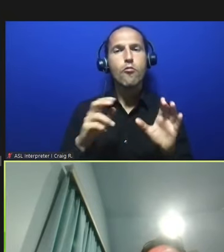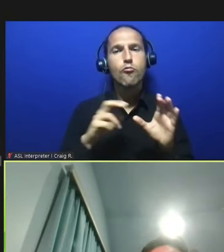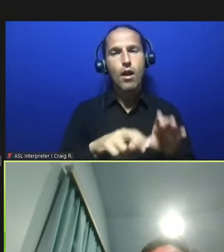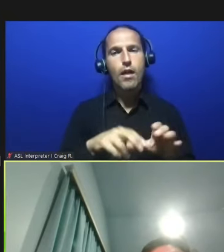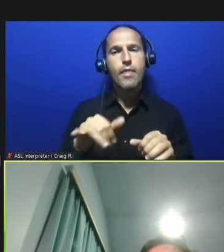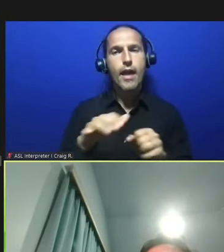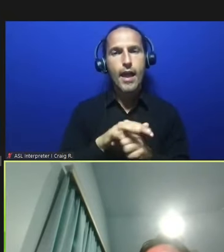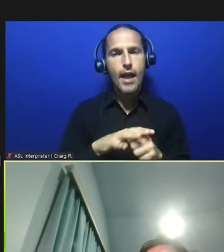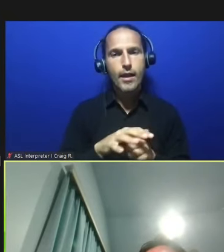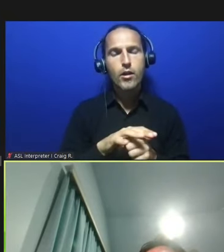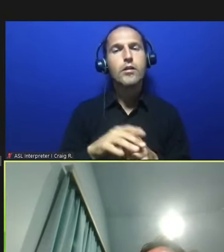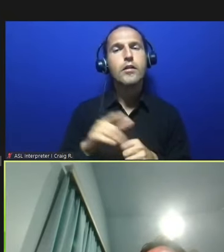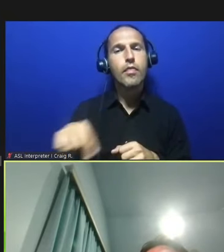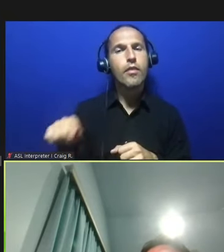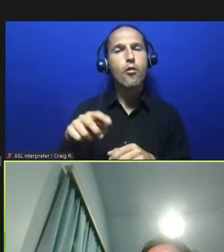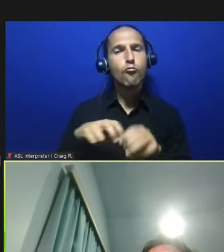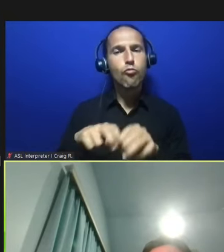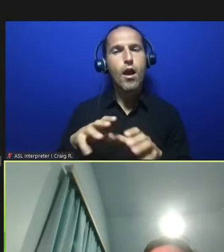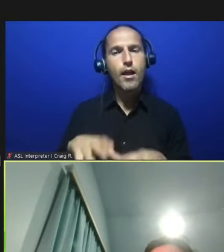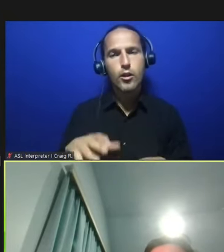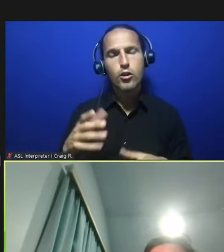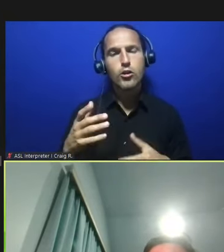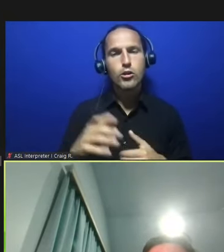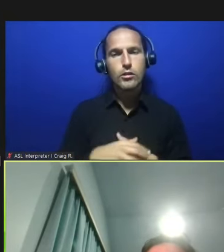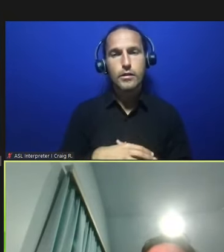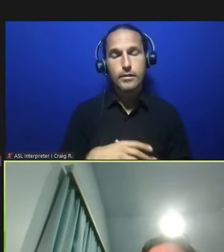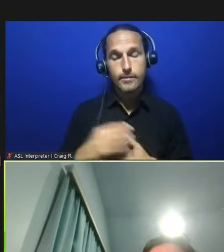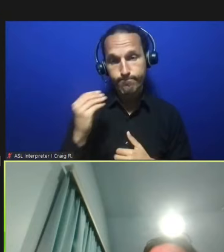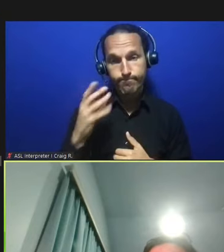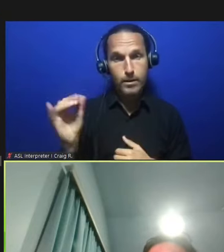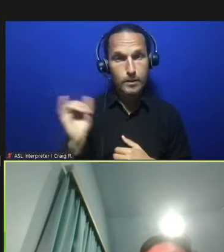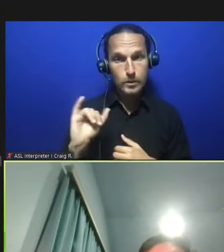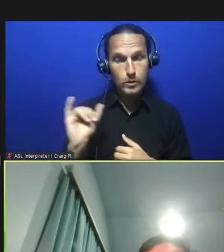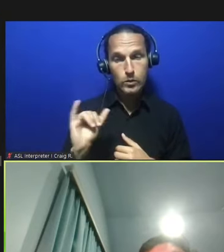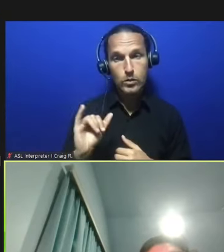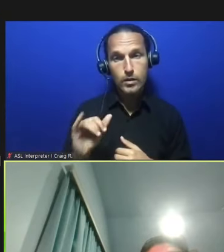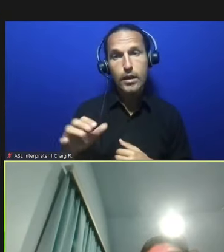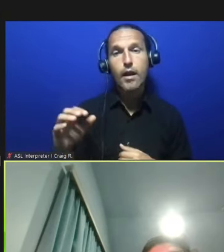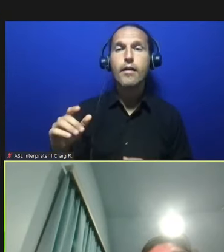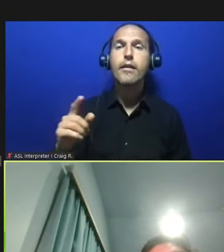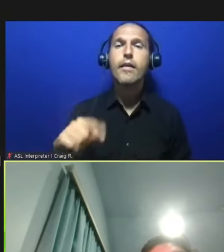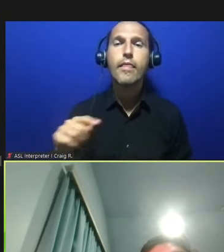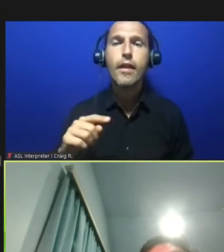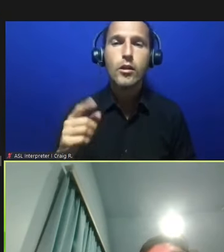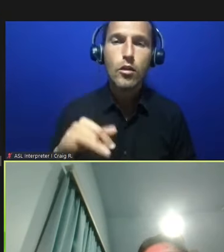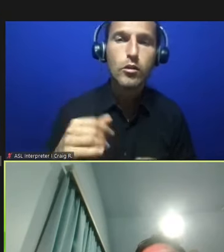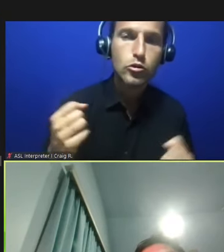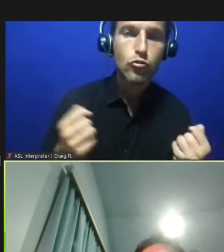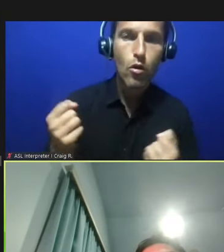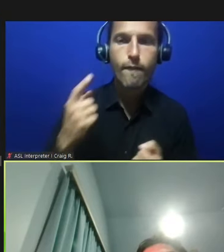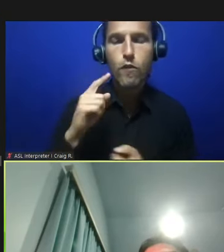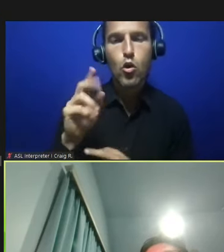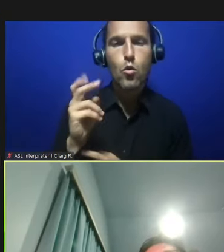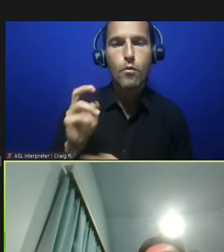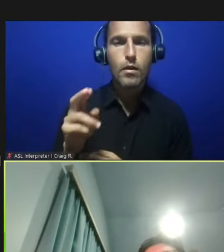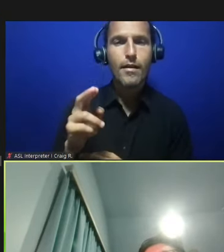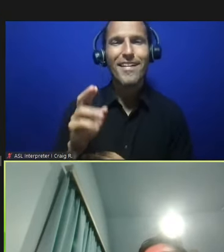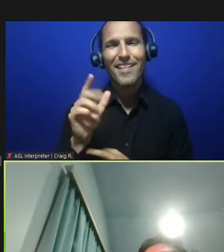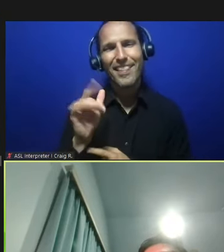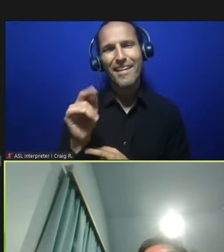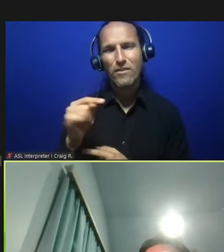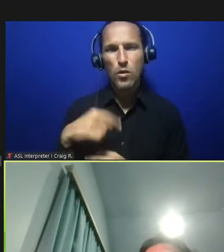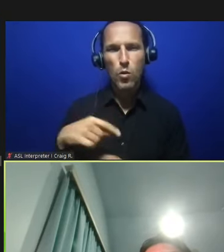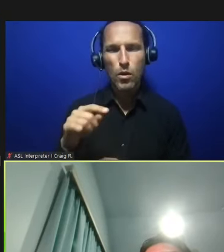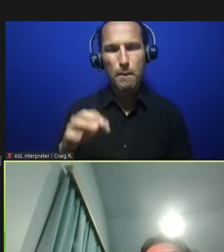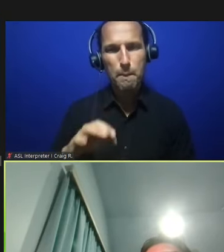areas? And that will be the riders. So, you know, as a matter of fact, FHV cars, those that drive for Uber and Lyft, we are already